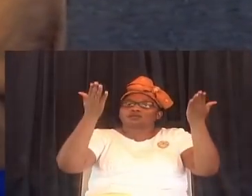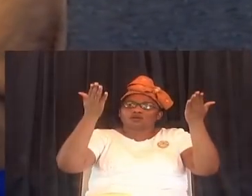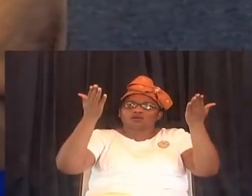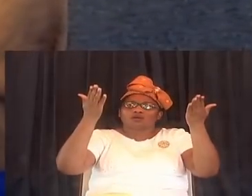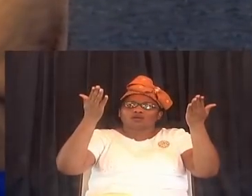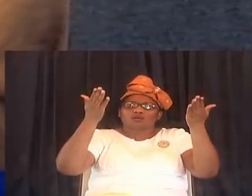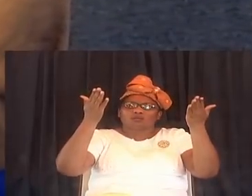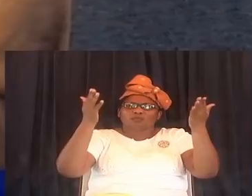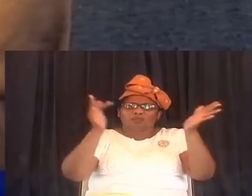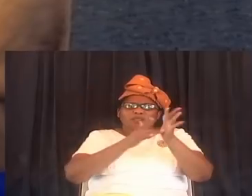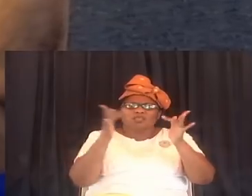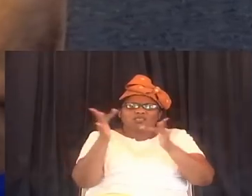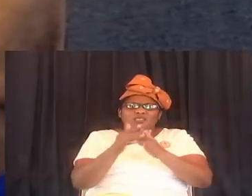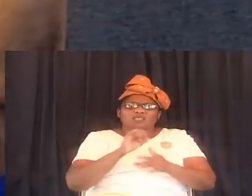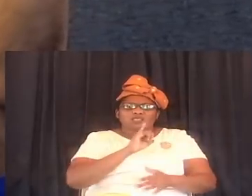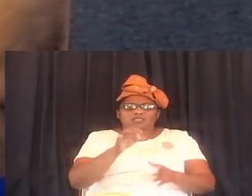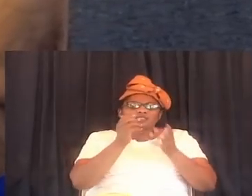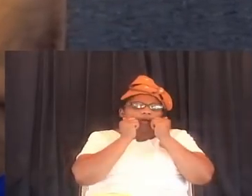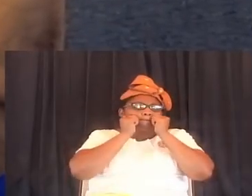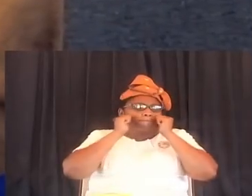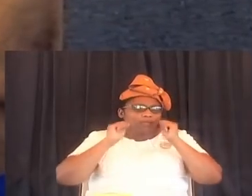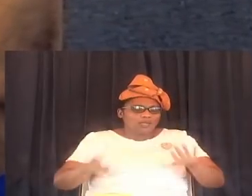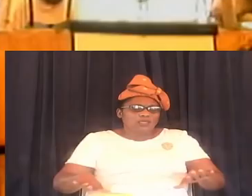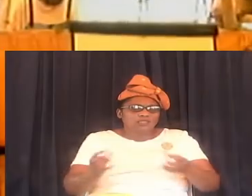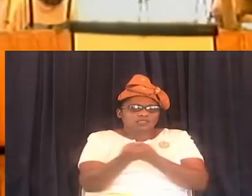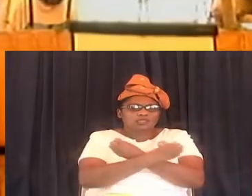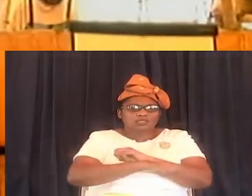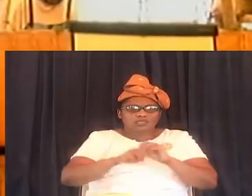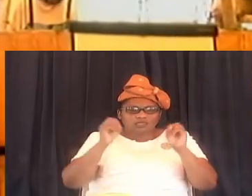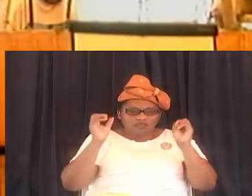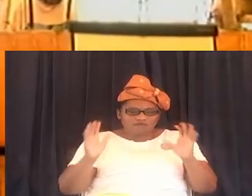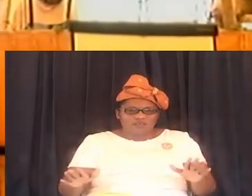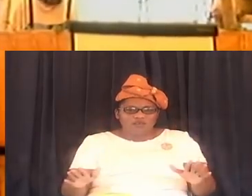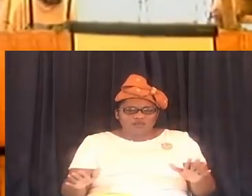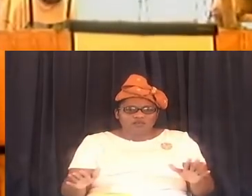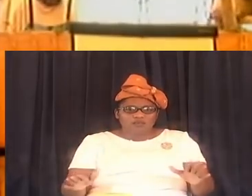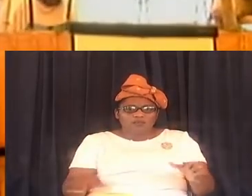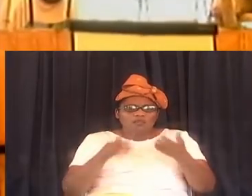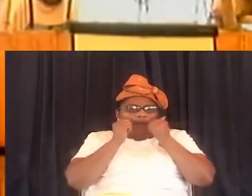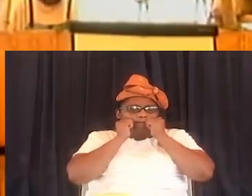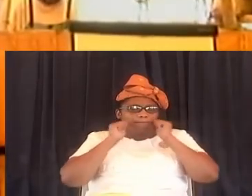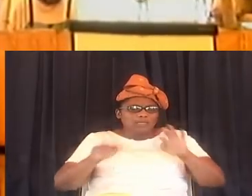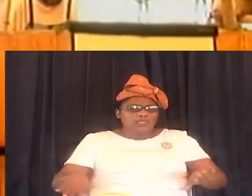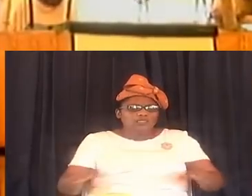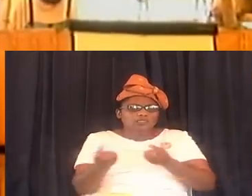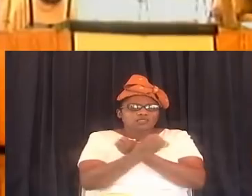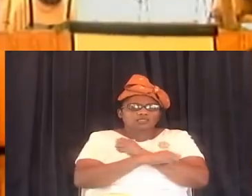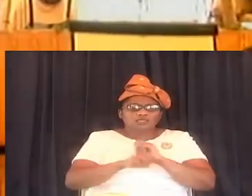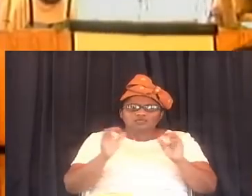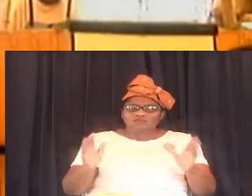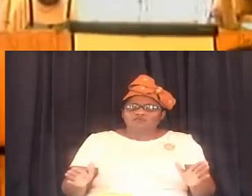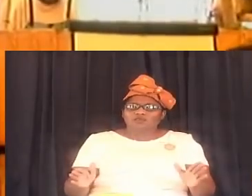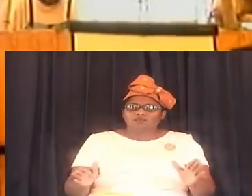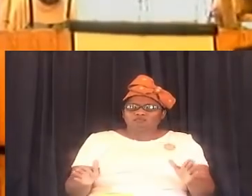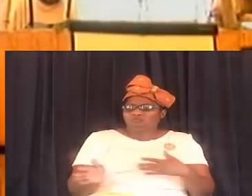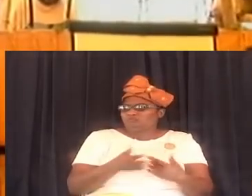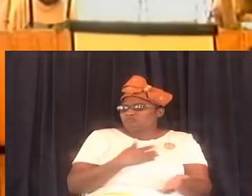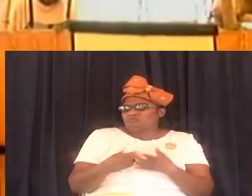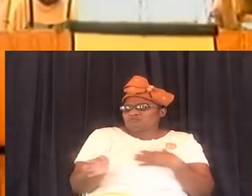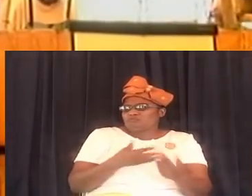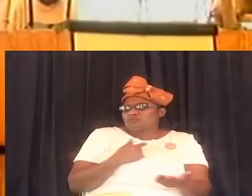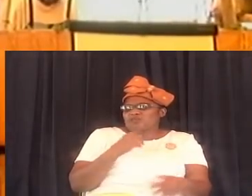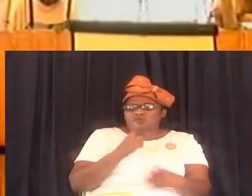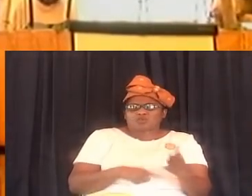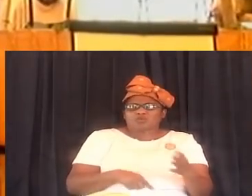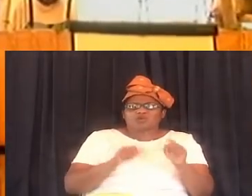He's a blessed Savior. He's a blessed Savior. It doesn't matter what is going on.